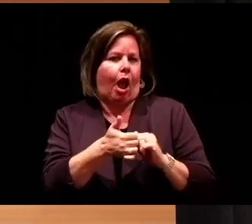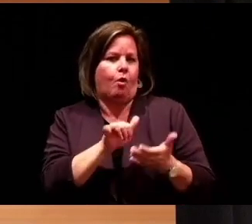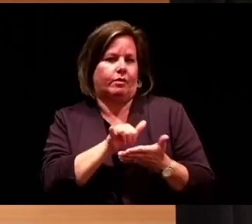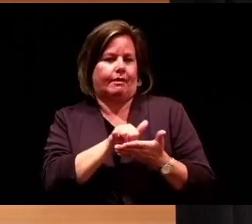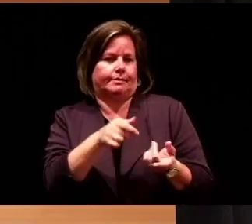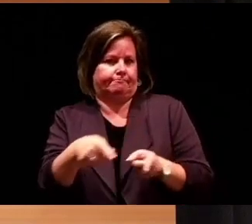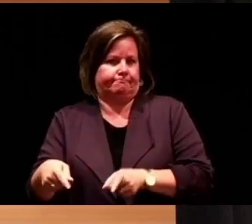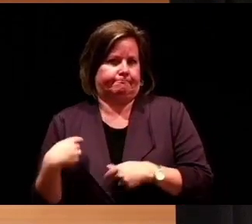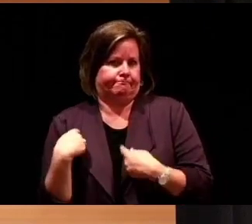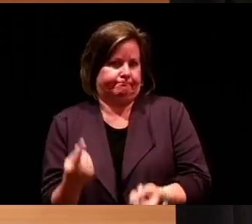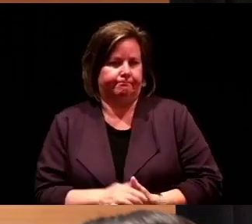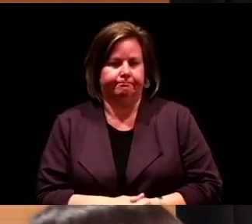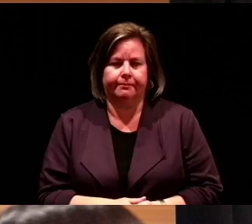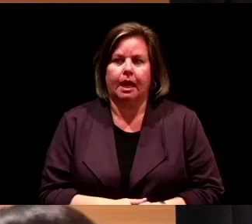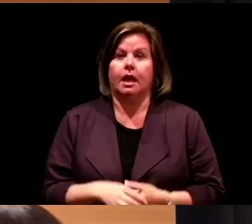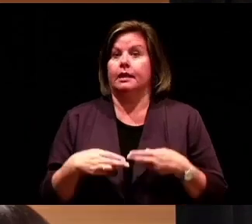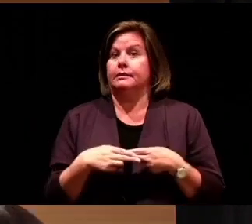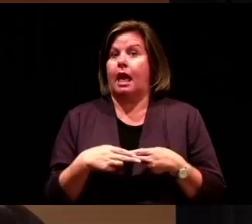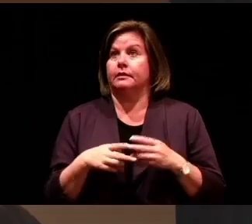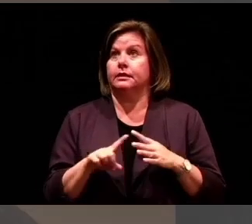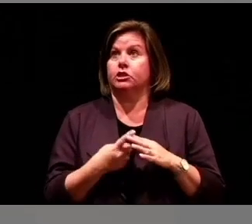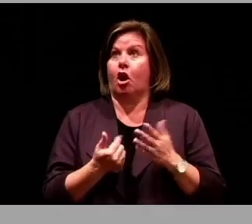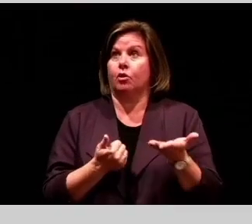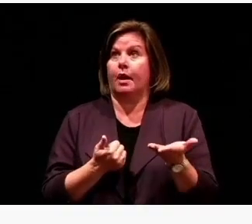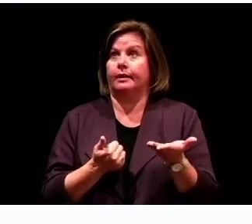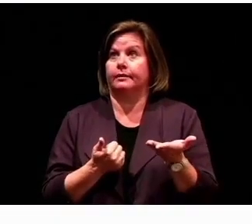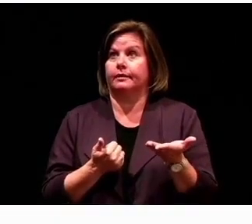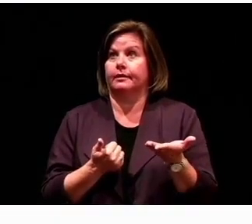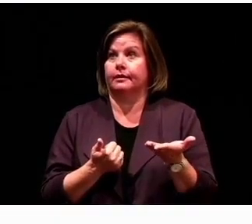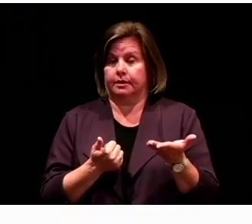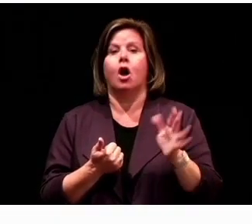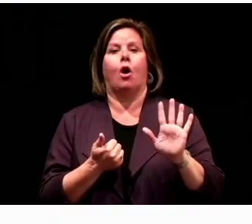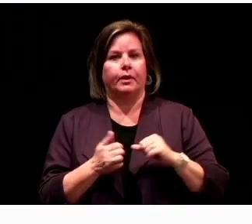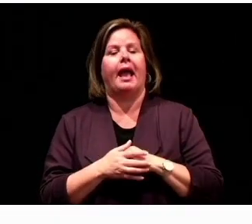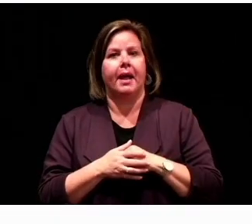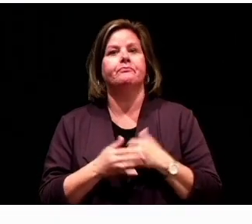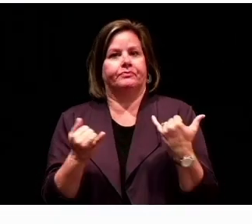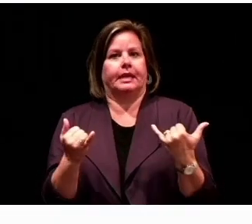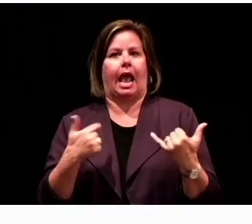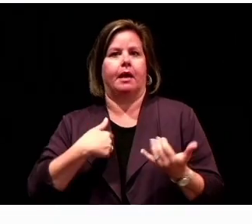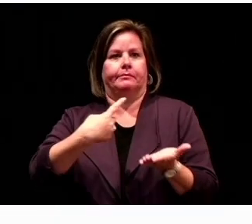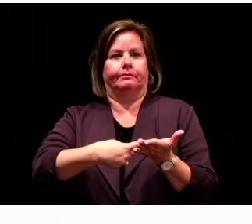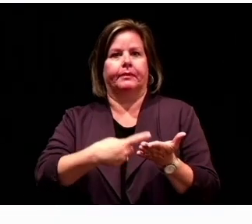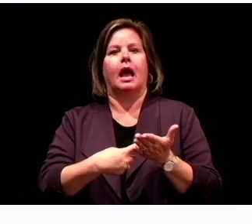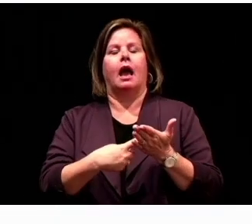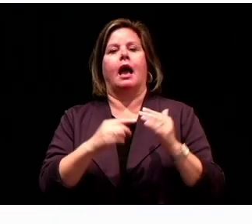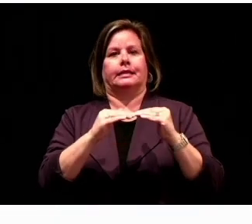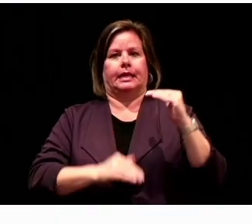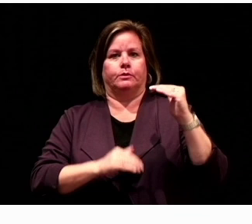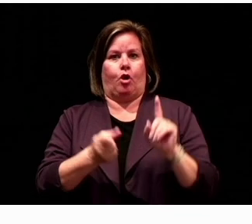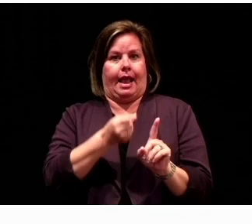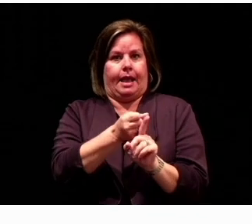to turn it back over to Becky. All right, so aim that way, and then that is to advance, that's to go backwards. Can do. All right.